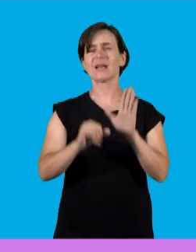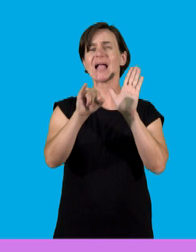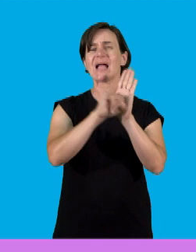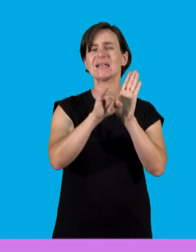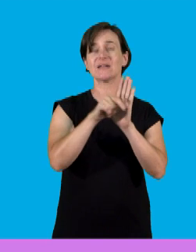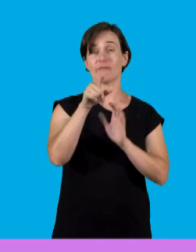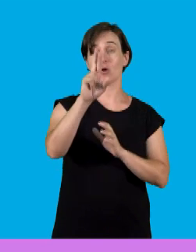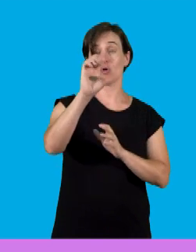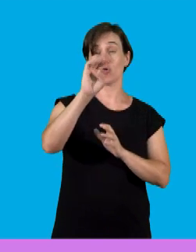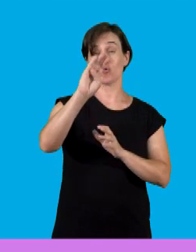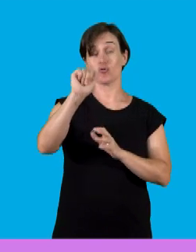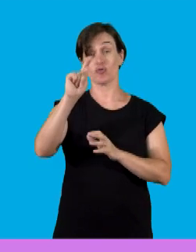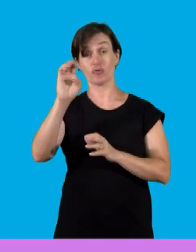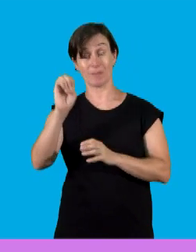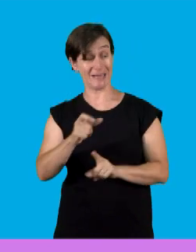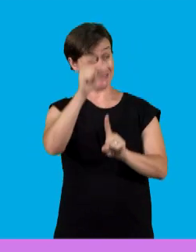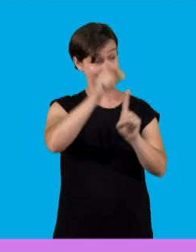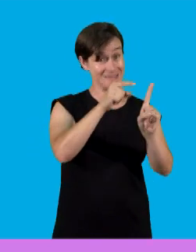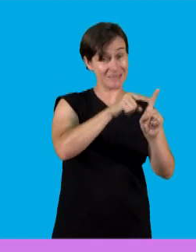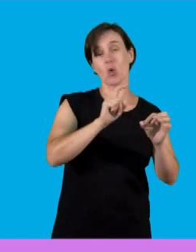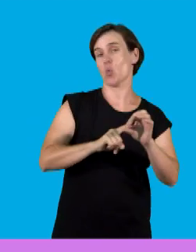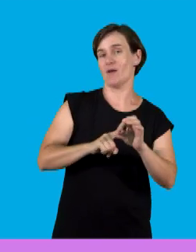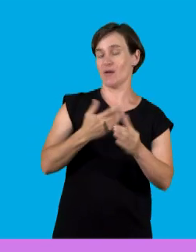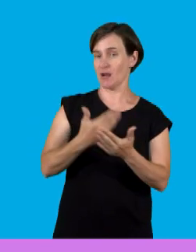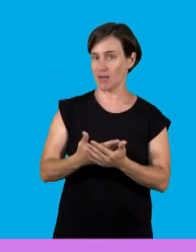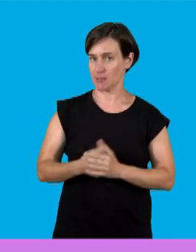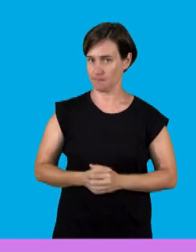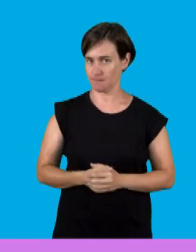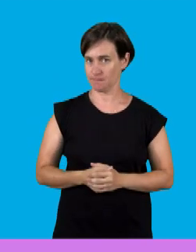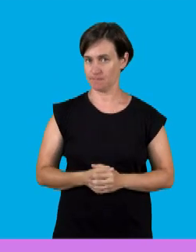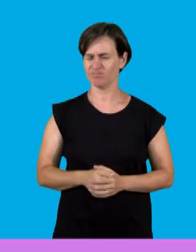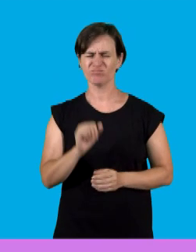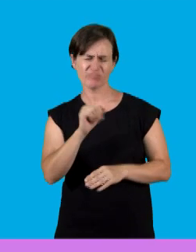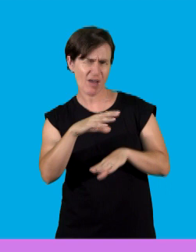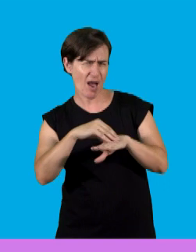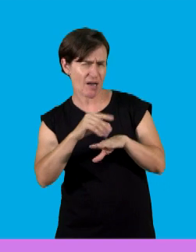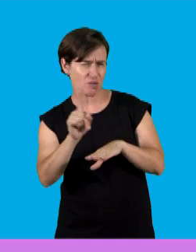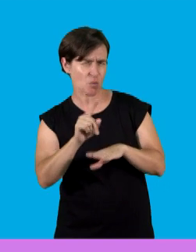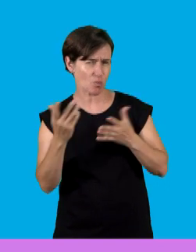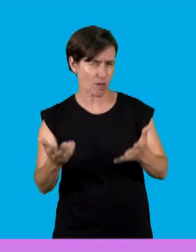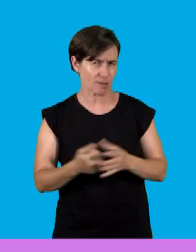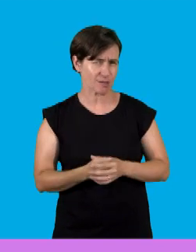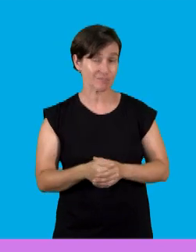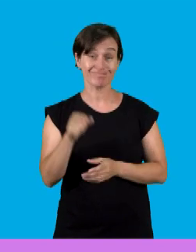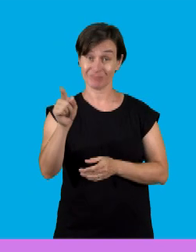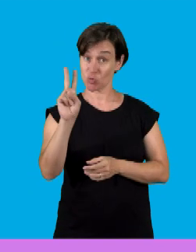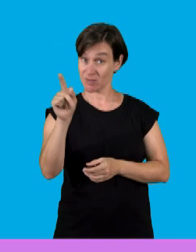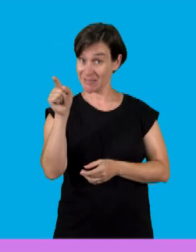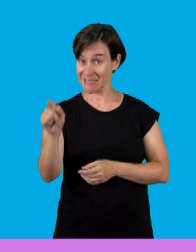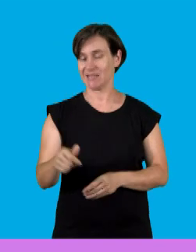the rebates for which Mr. Van Rooyen qualifies. Now let's quickly check his age again. Here